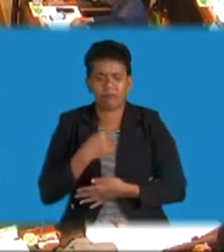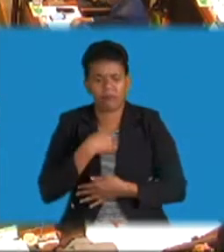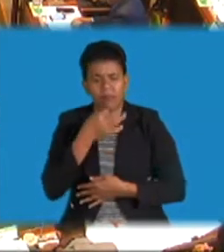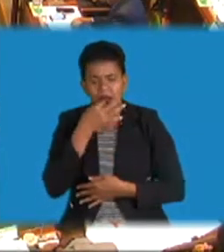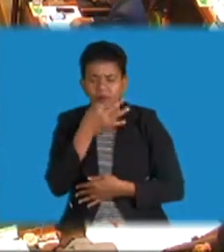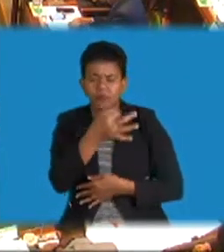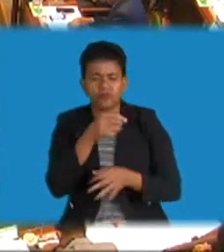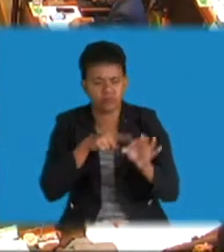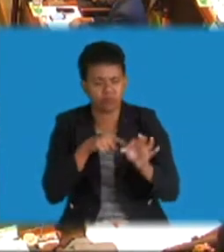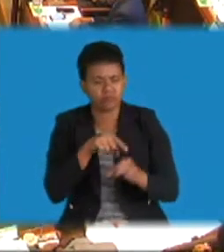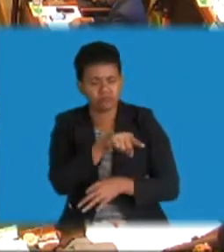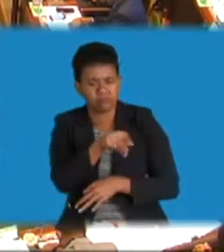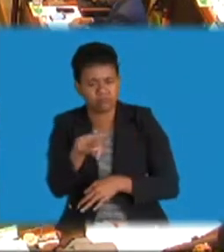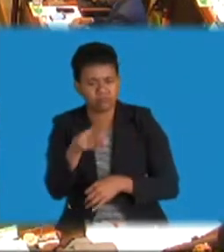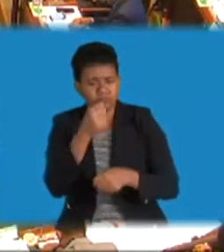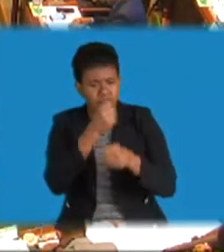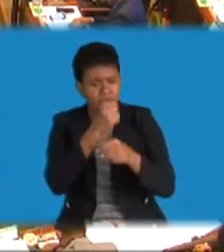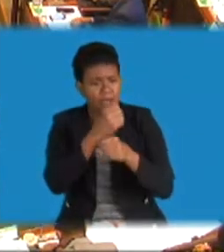landowners' company that